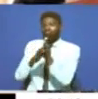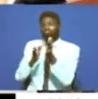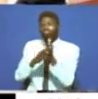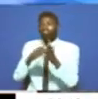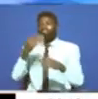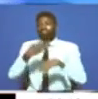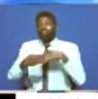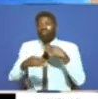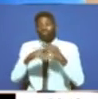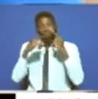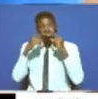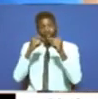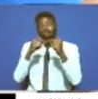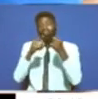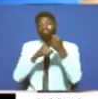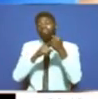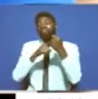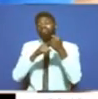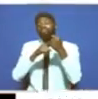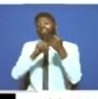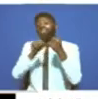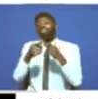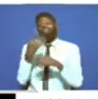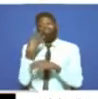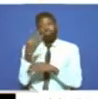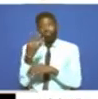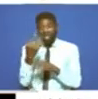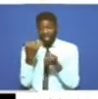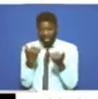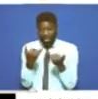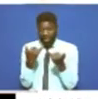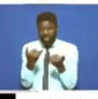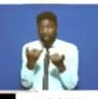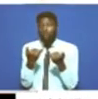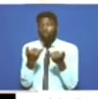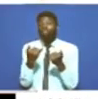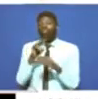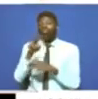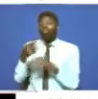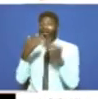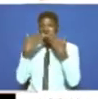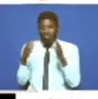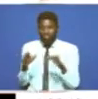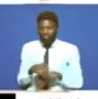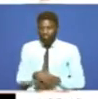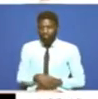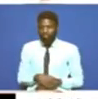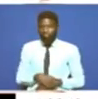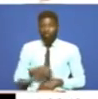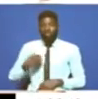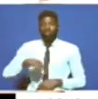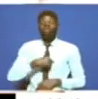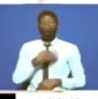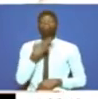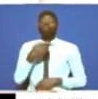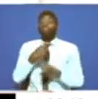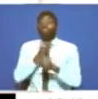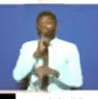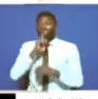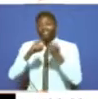6,400 classes, 2,000 were already complete. We want to be sure that the 6,400 classrooms are